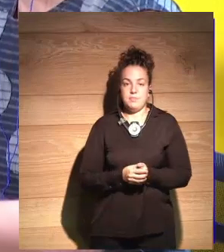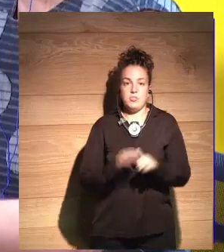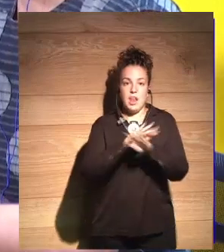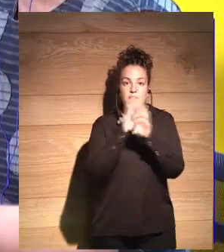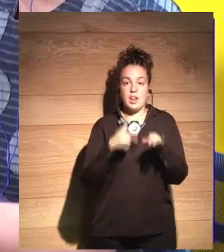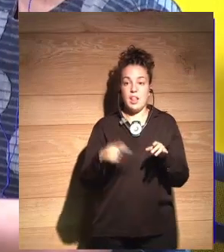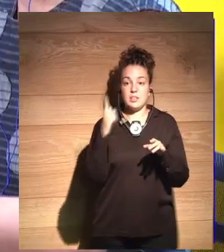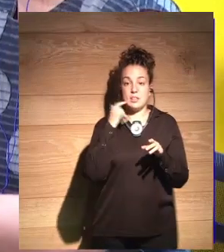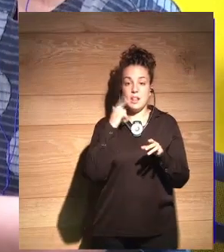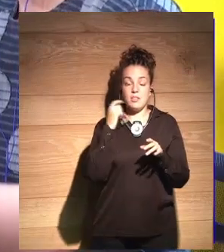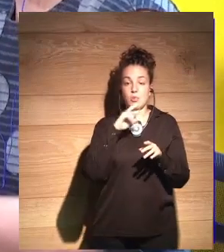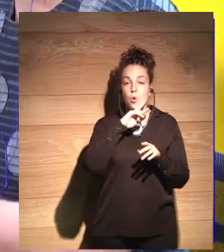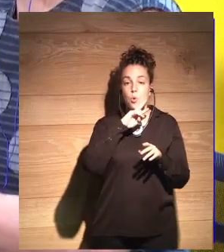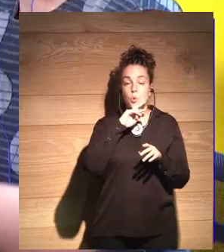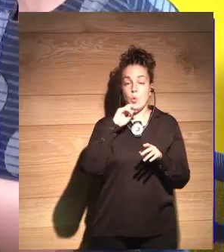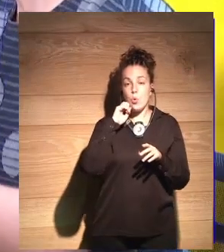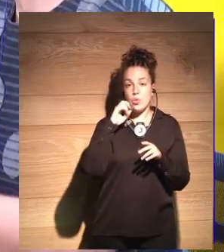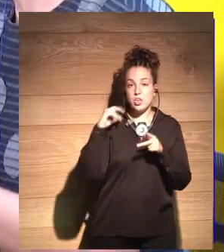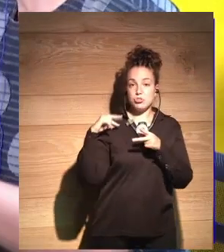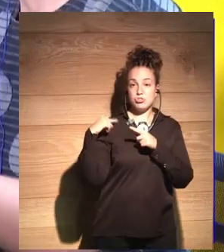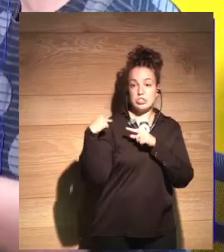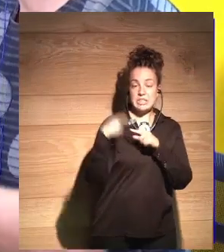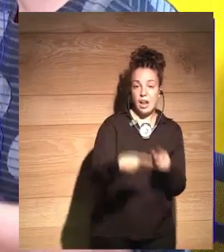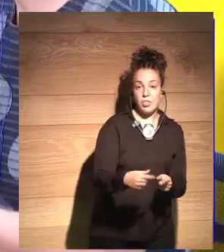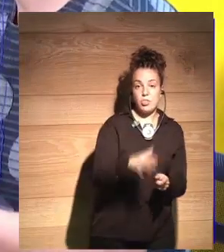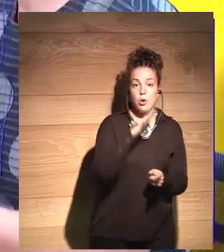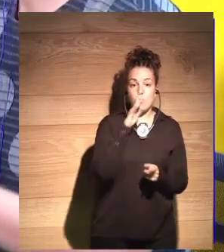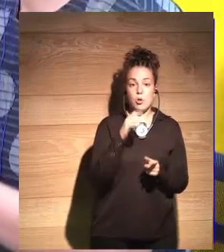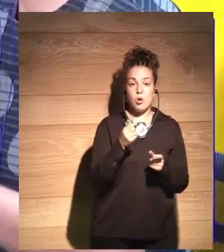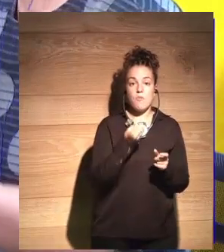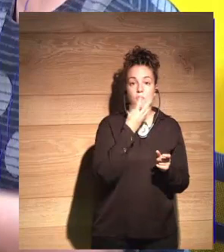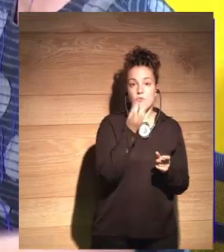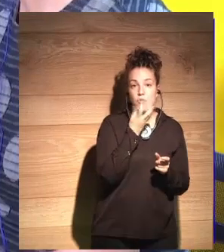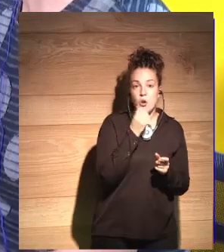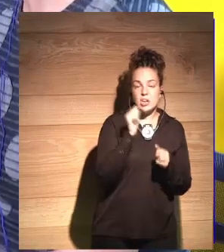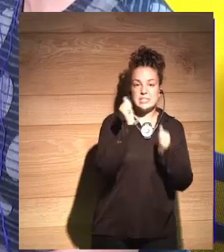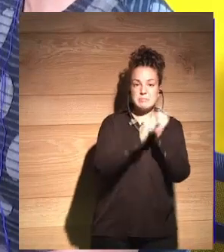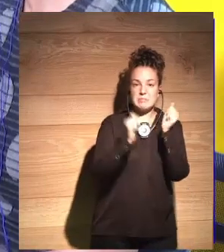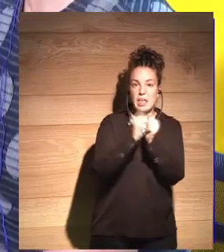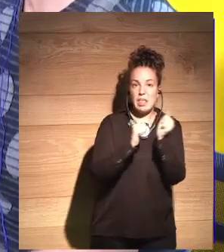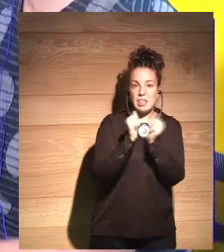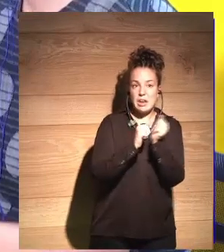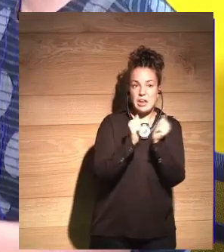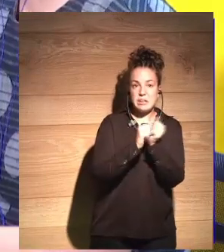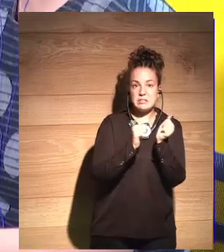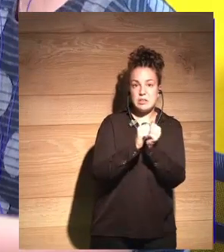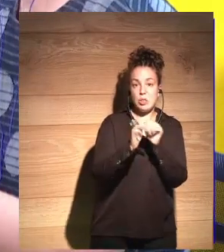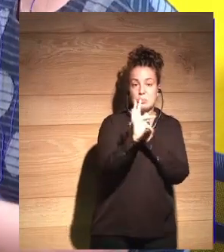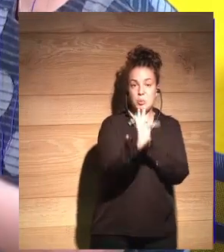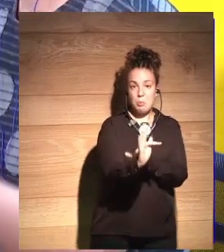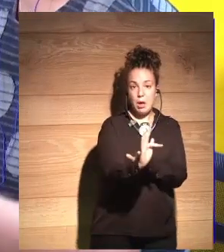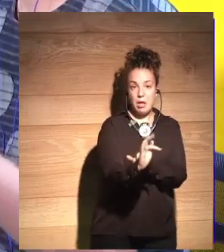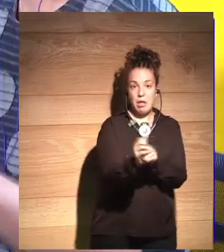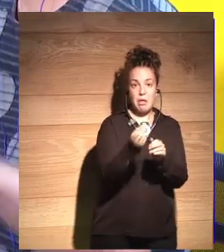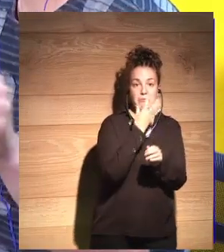putting like flowers and stones on a grave in a certain pattern, the Roomba was doing that. And people walked in and